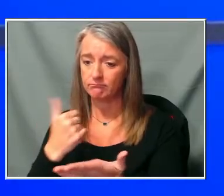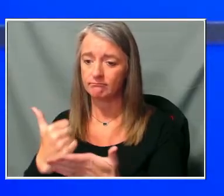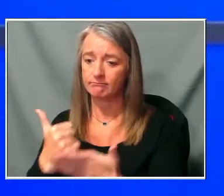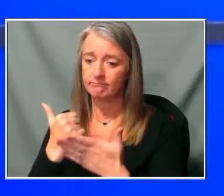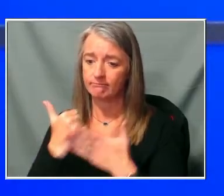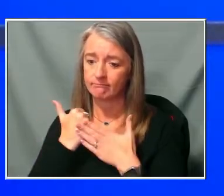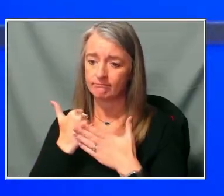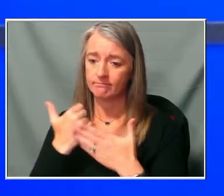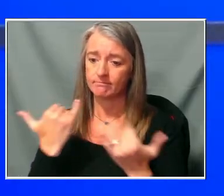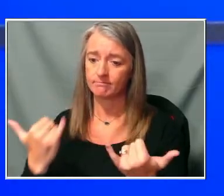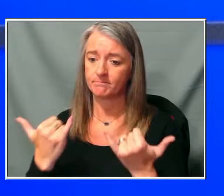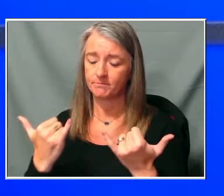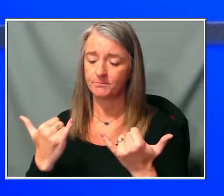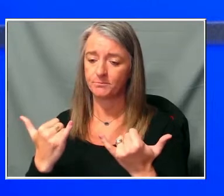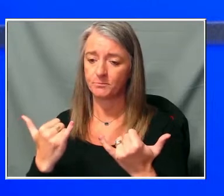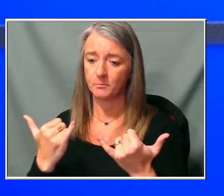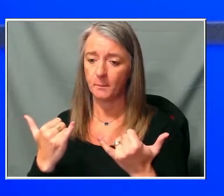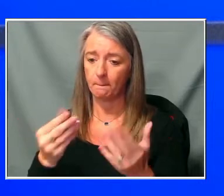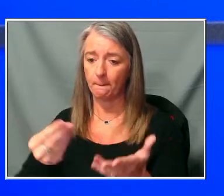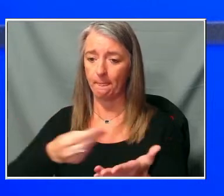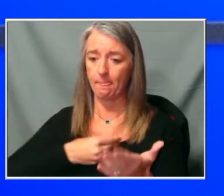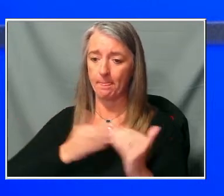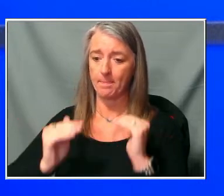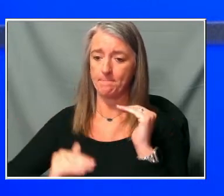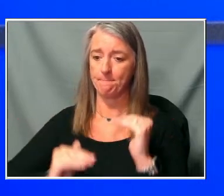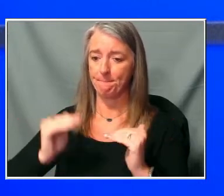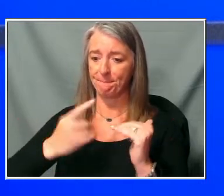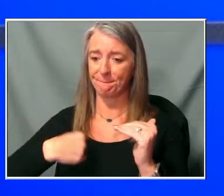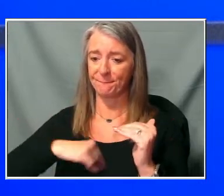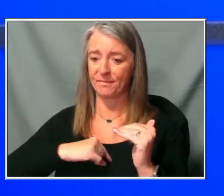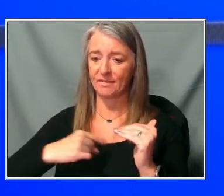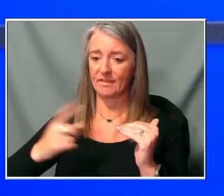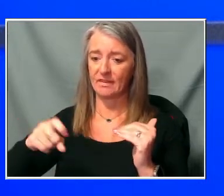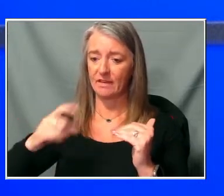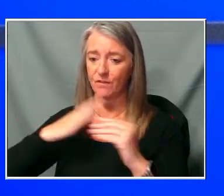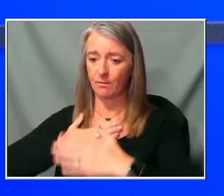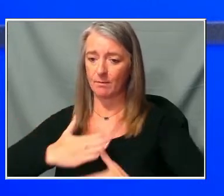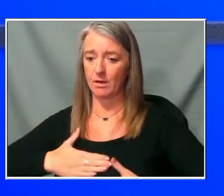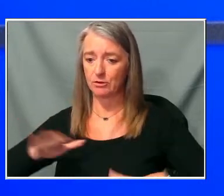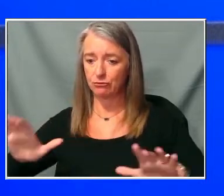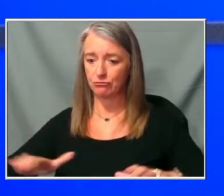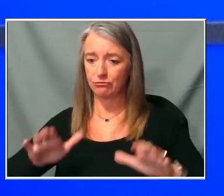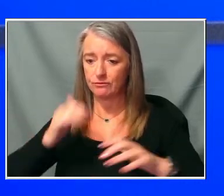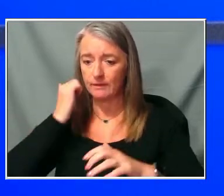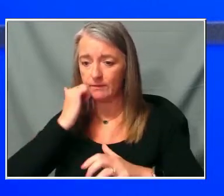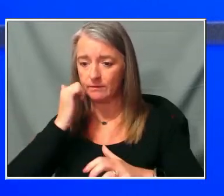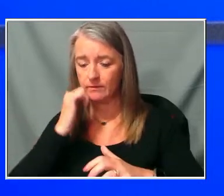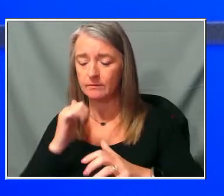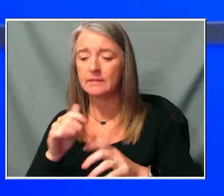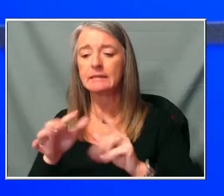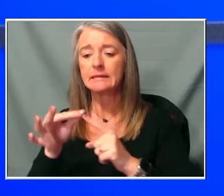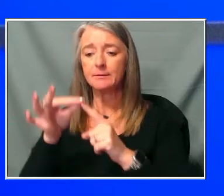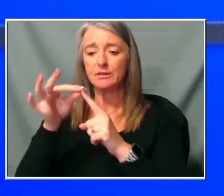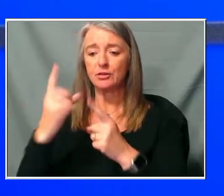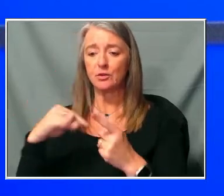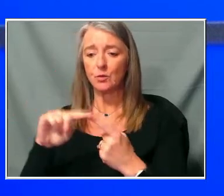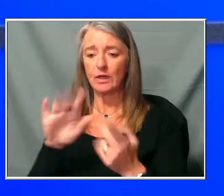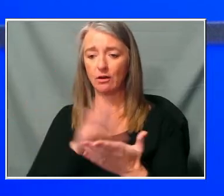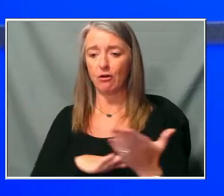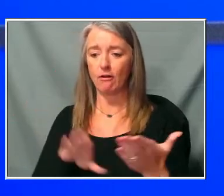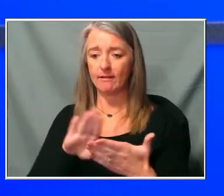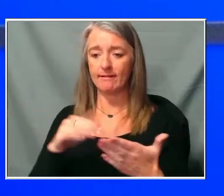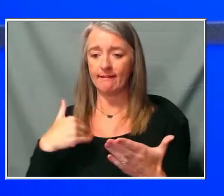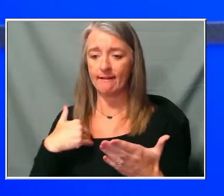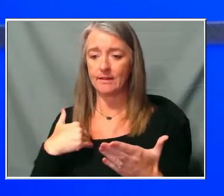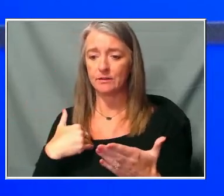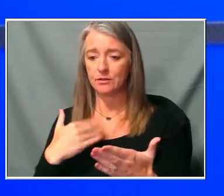and give me the balance that I need for my body to be able to do what I need to do. And especially when I was in college having to take